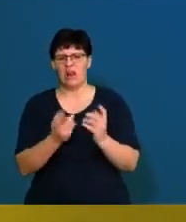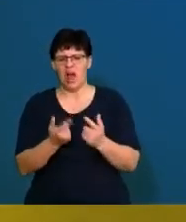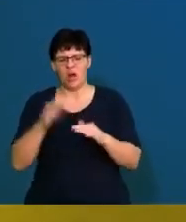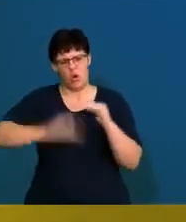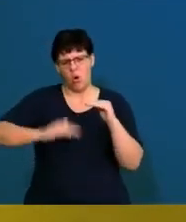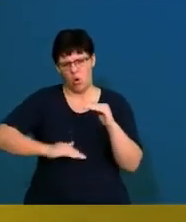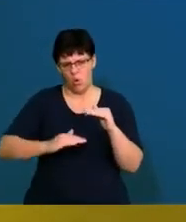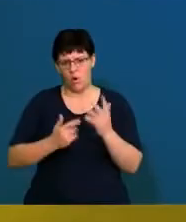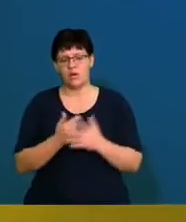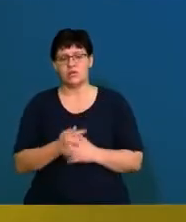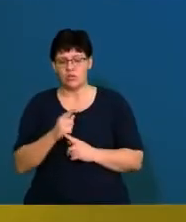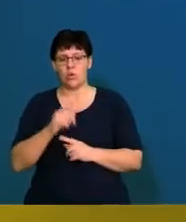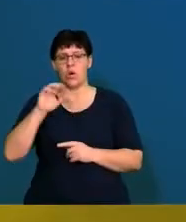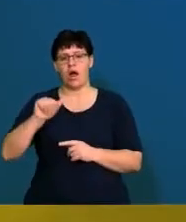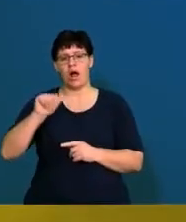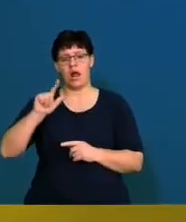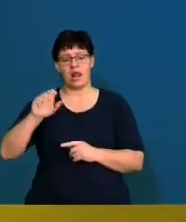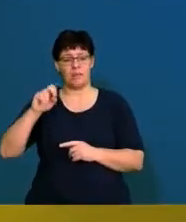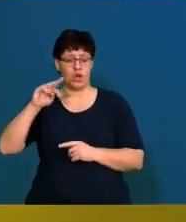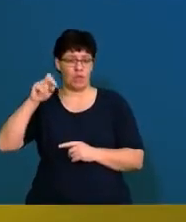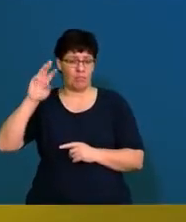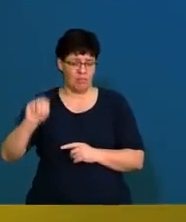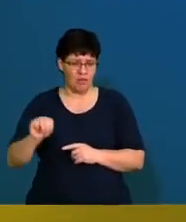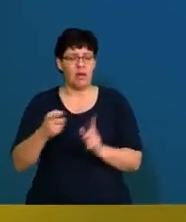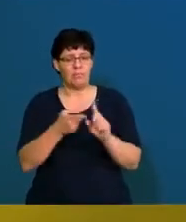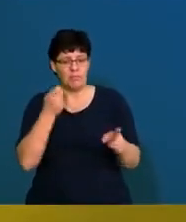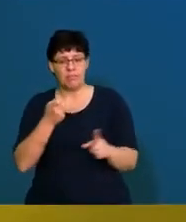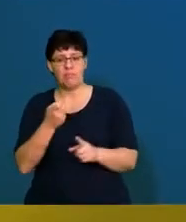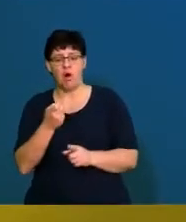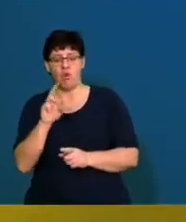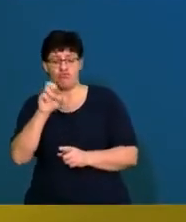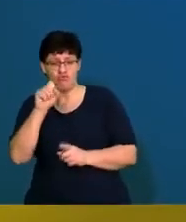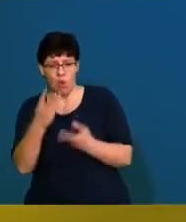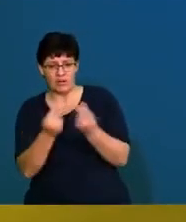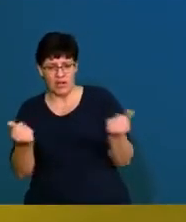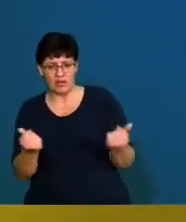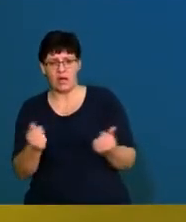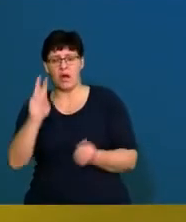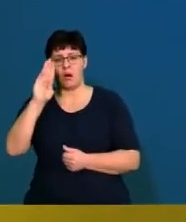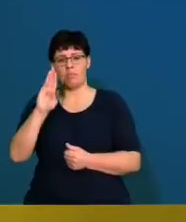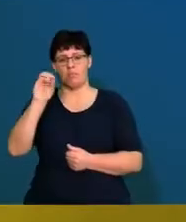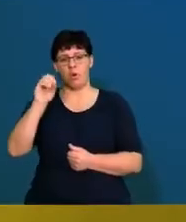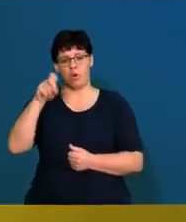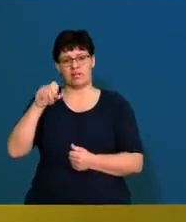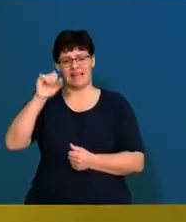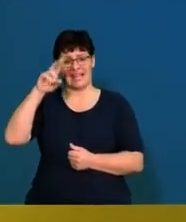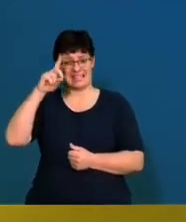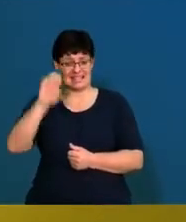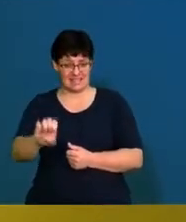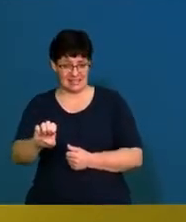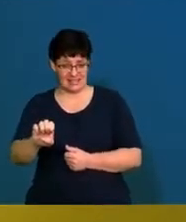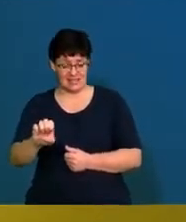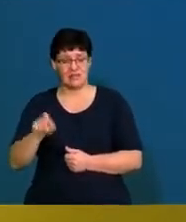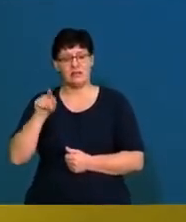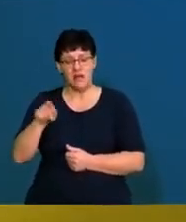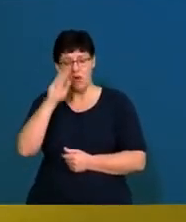of aluminium. So aluminium is extracted from a raw material that is called bauxite. So this